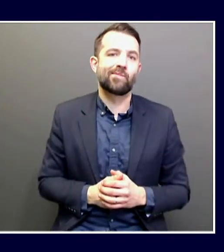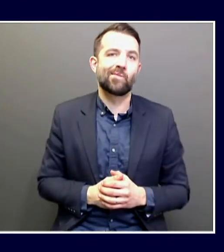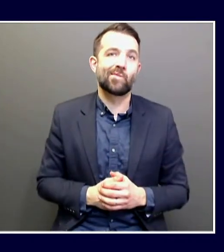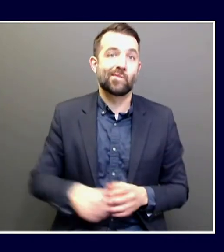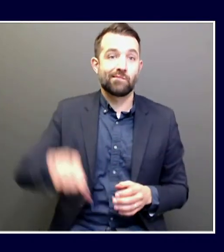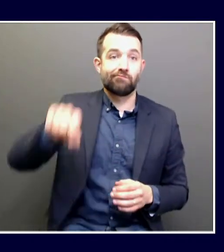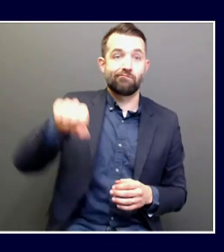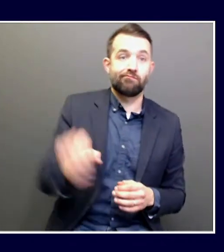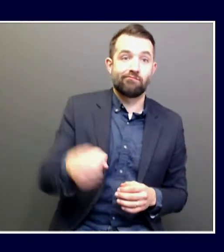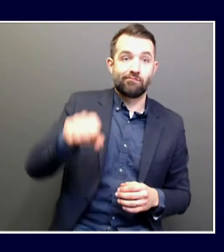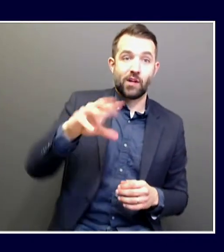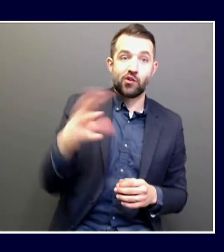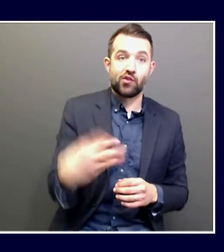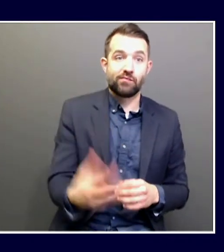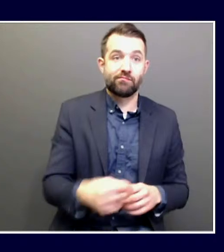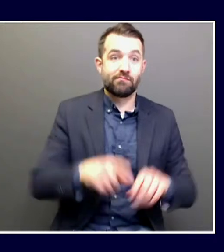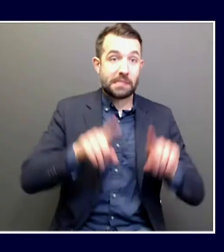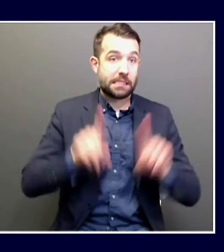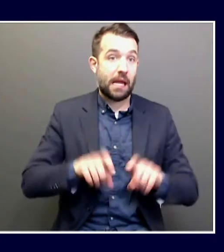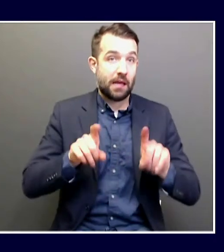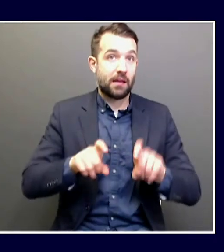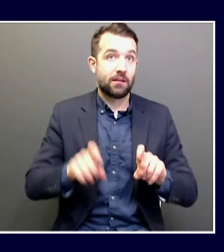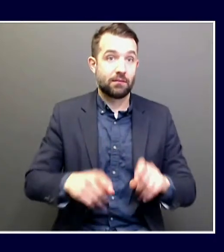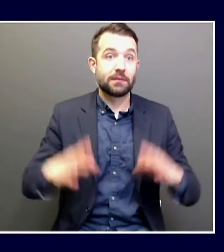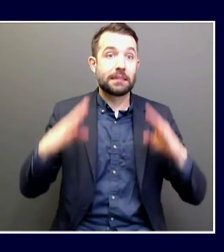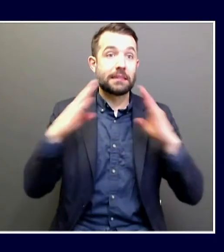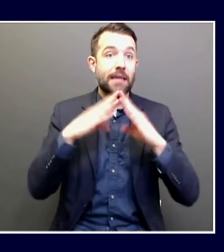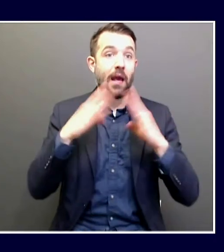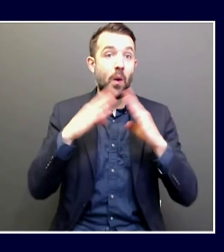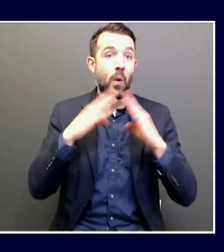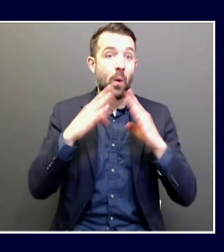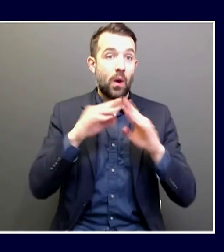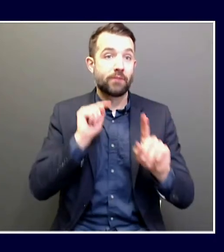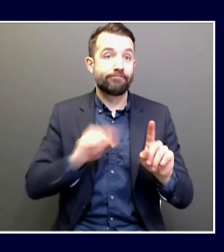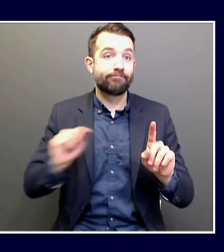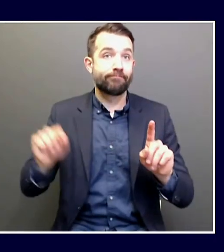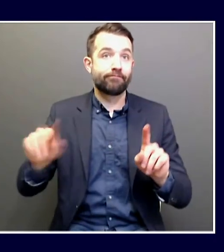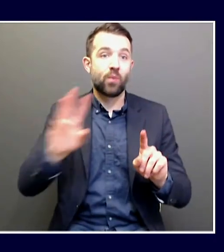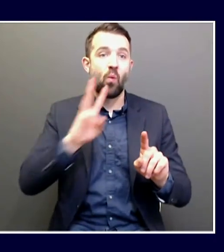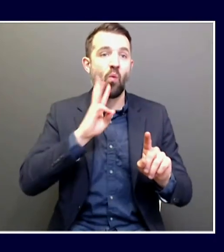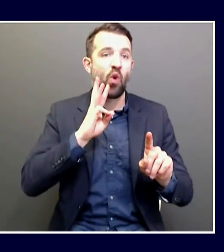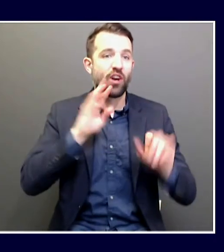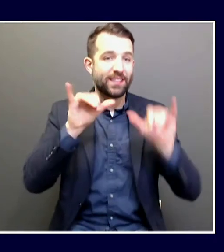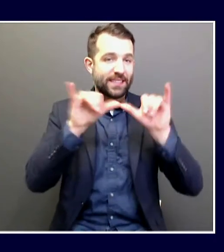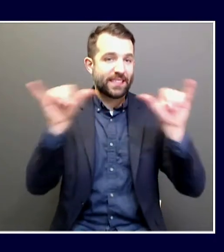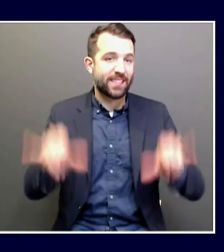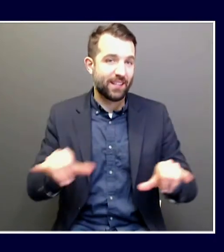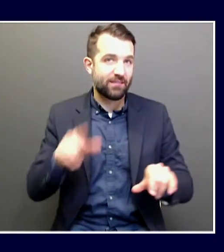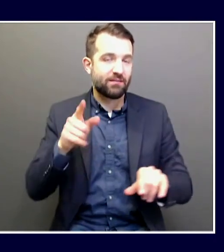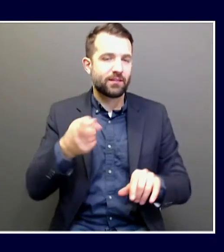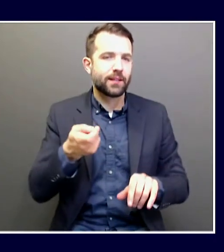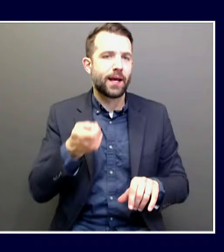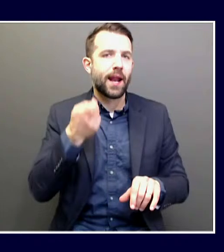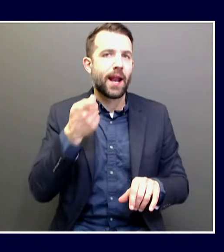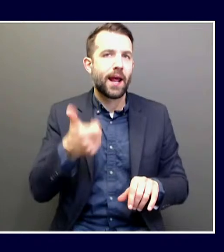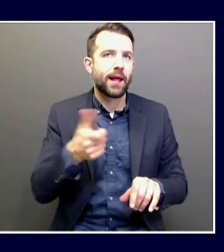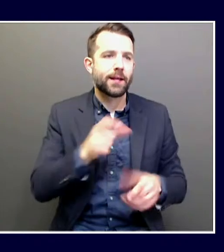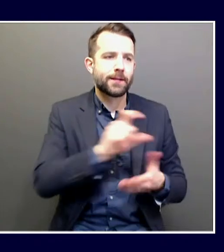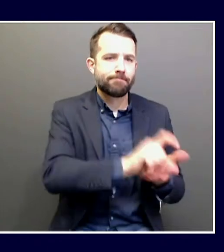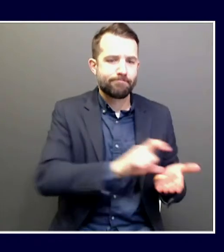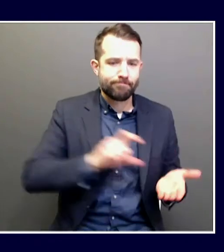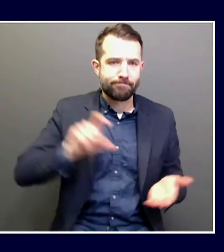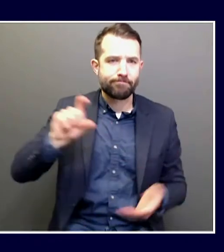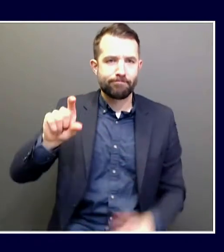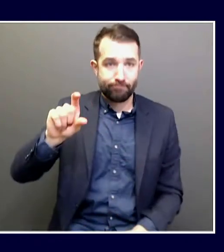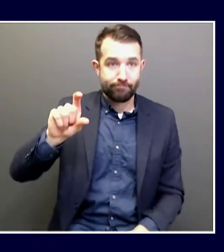systems take a small amount of the water that flows back to them and send it to a laboratory for COVID-19 testing.